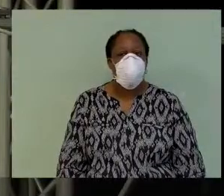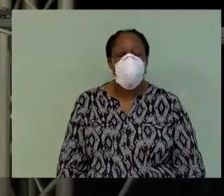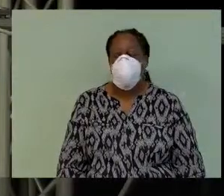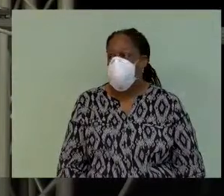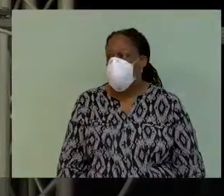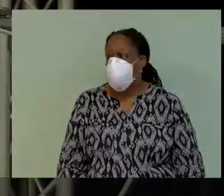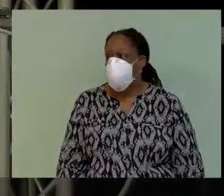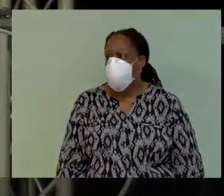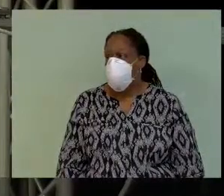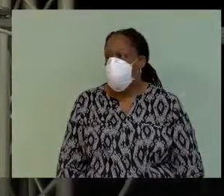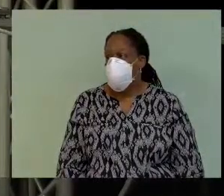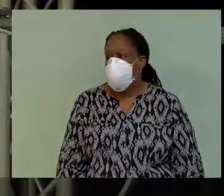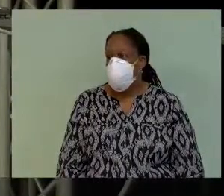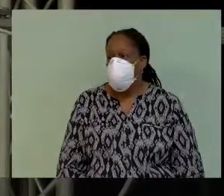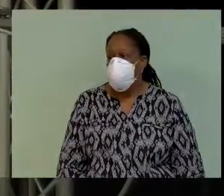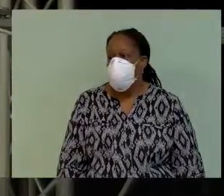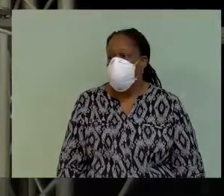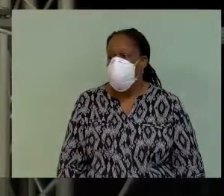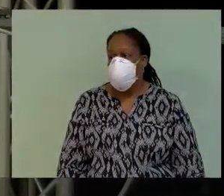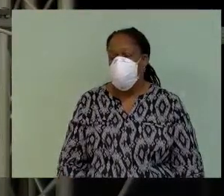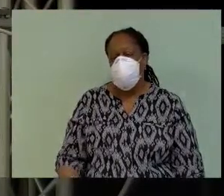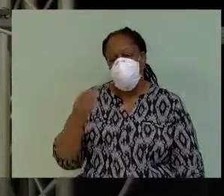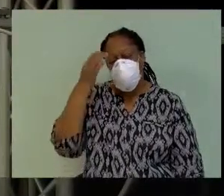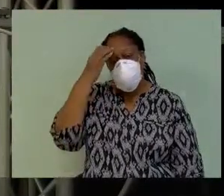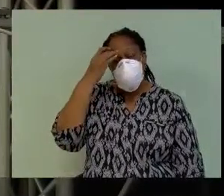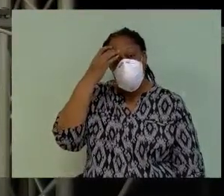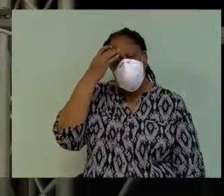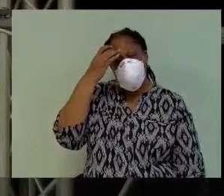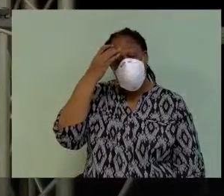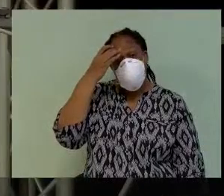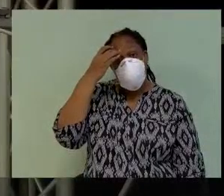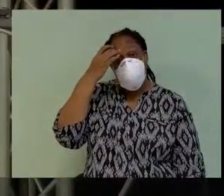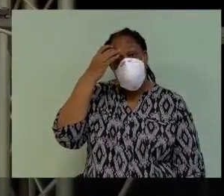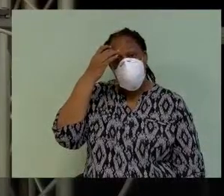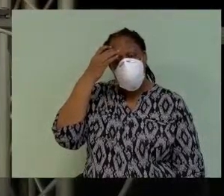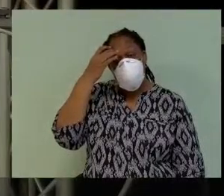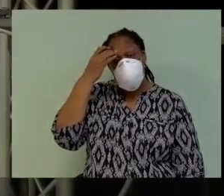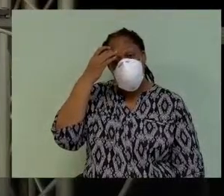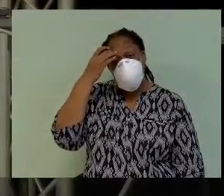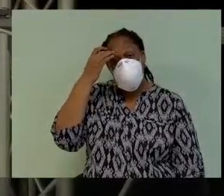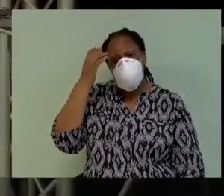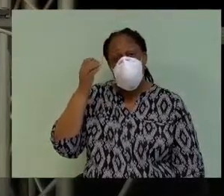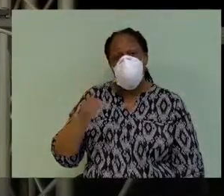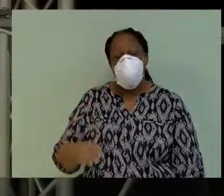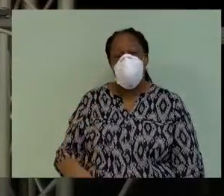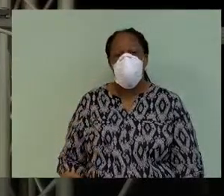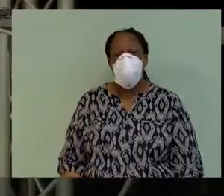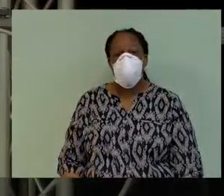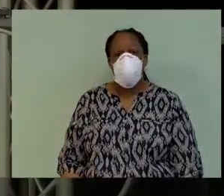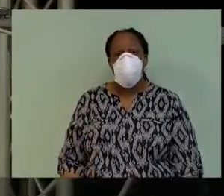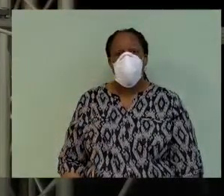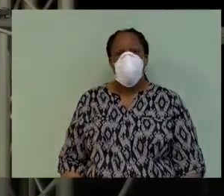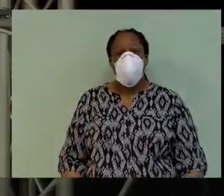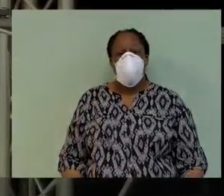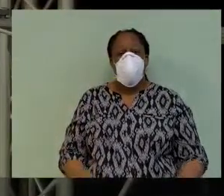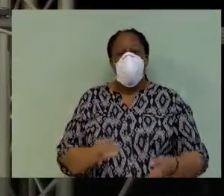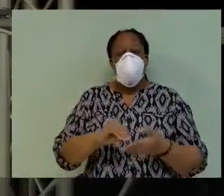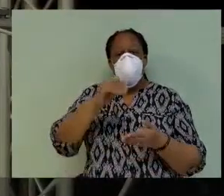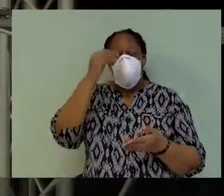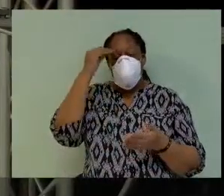Dr. Wilkinson, our Medical Chief of Staff. Dr. Wilkinson, I learned